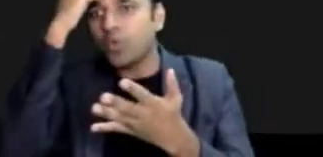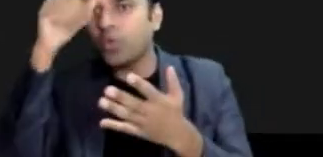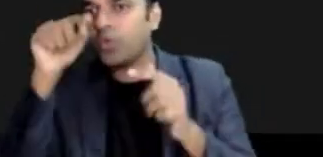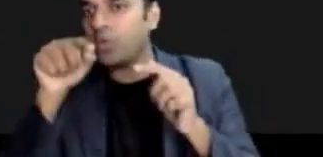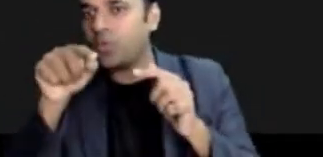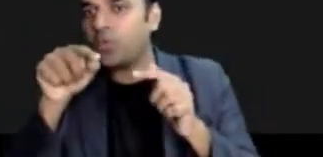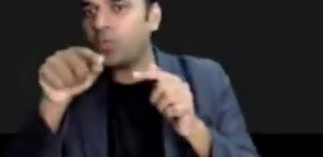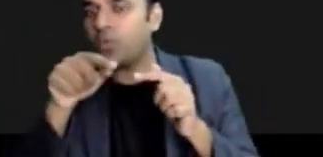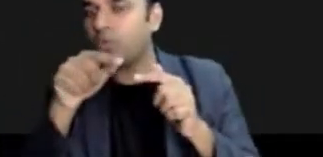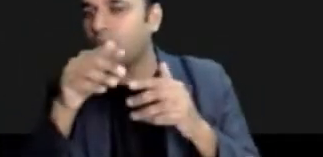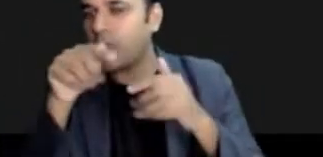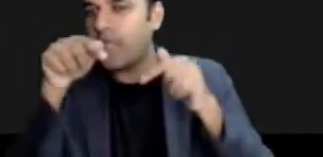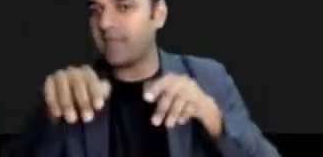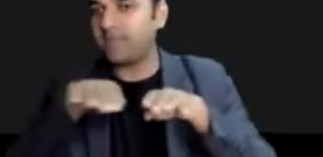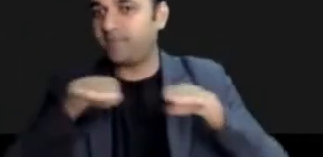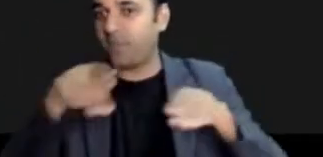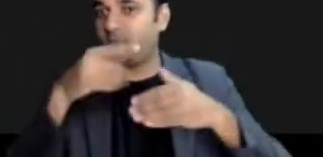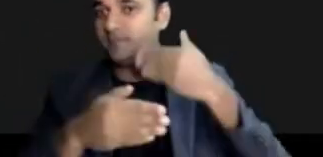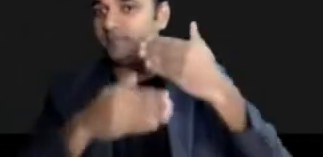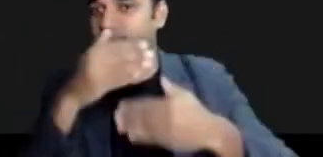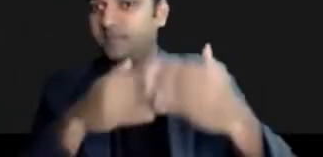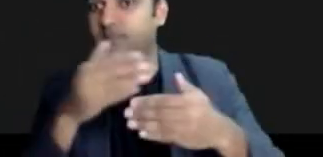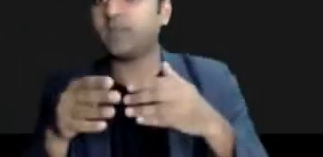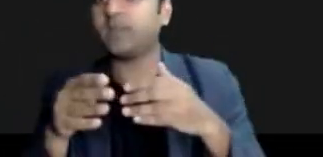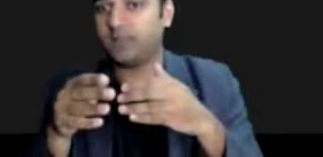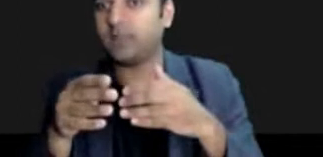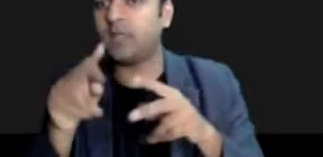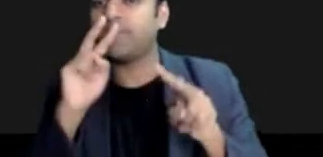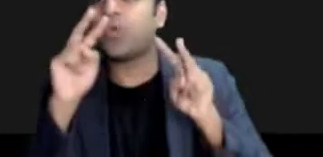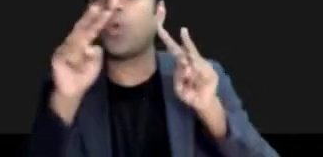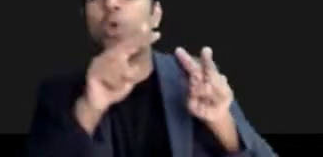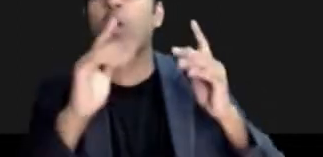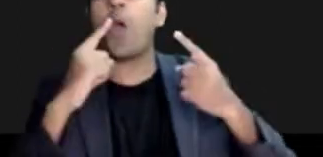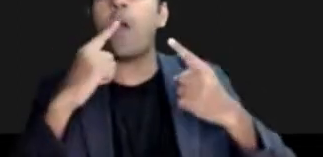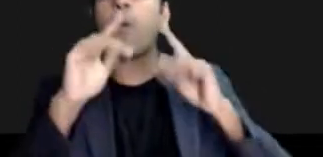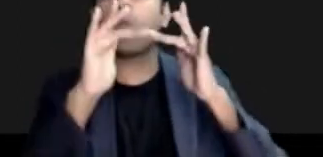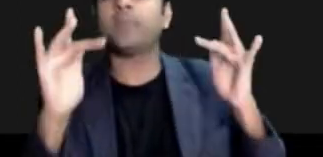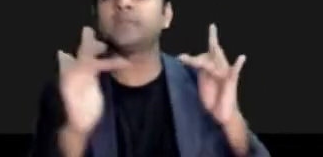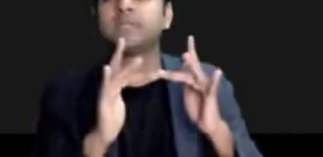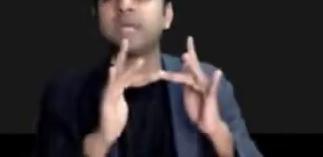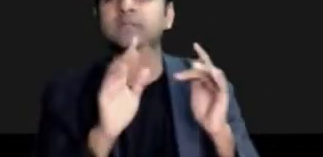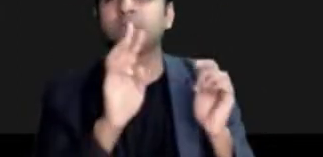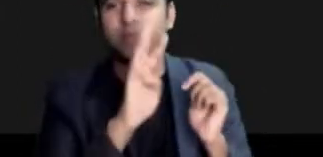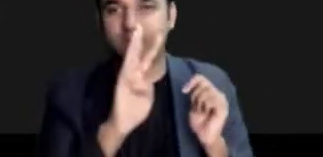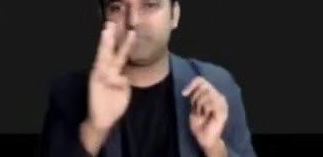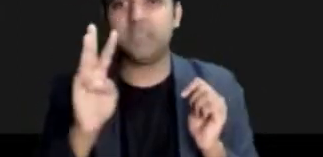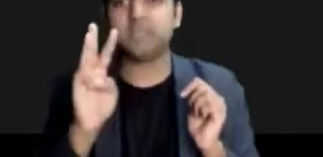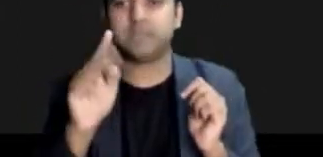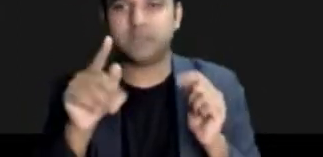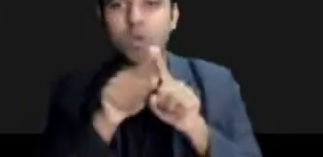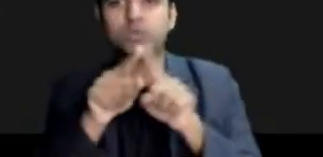website of UNDRR, and also, of course, following our group, which I will explain in a minute about what we are